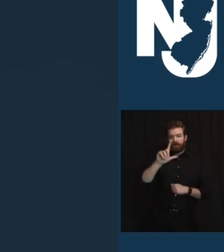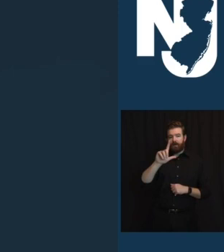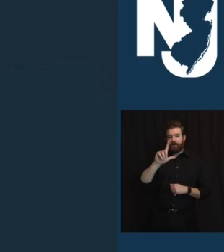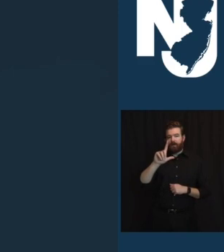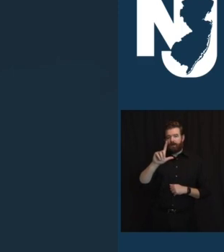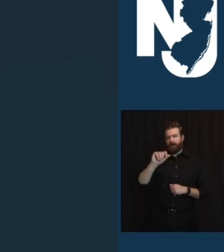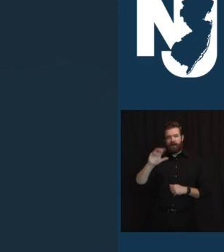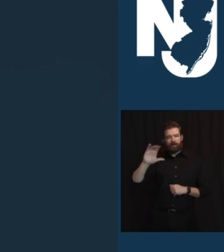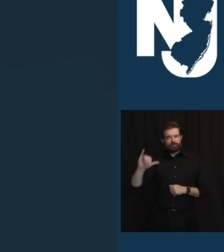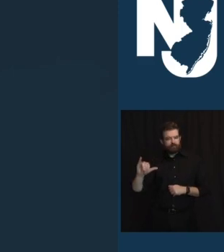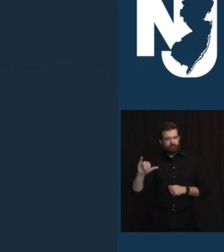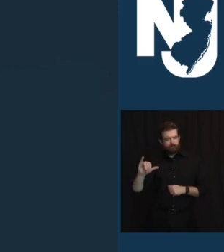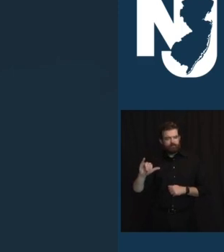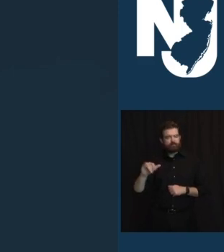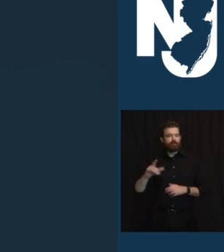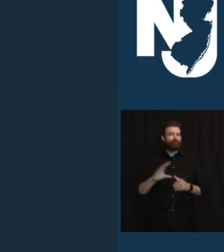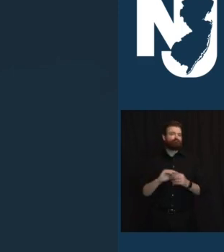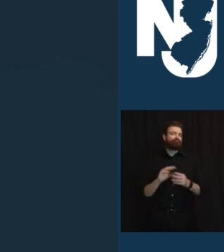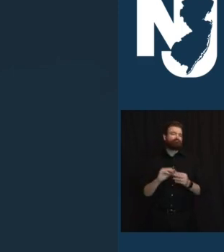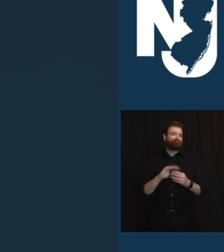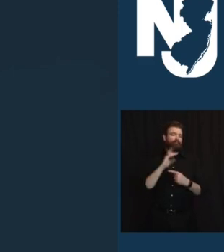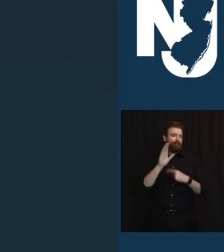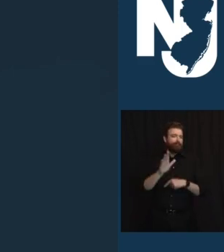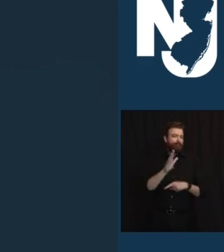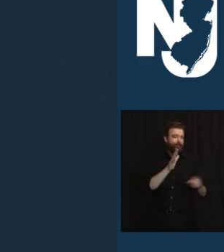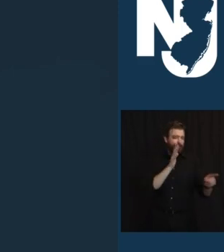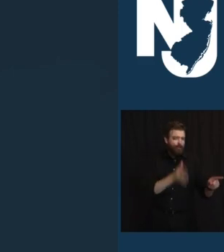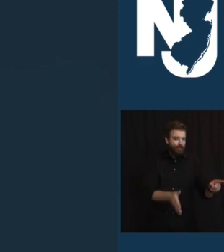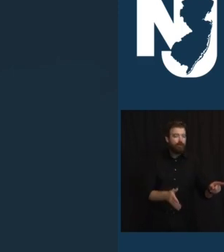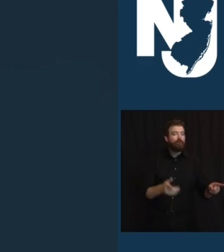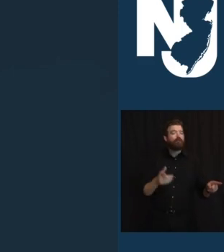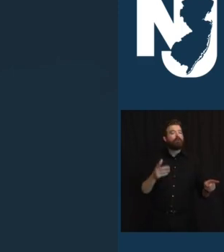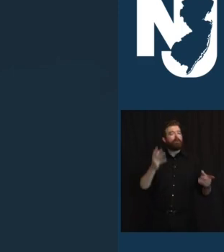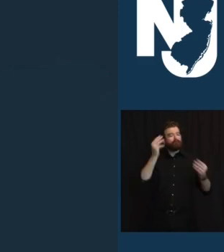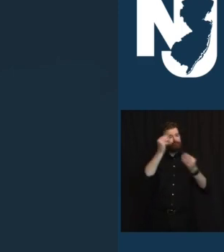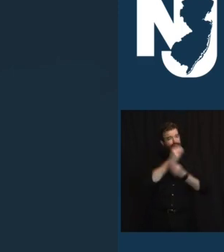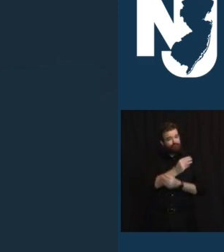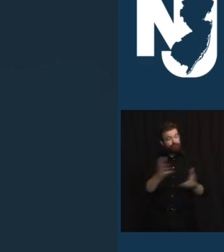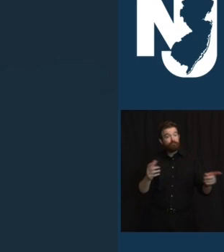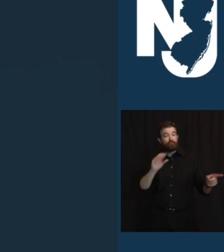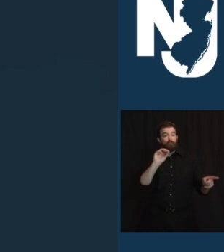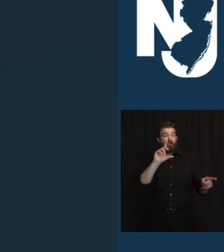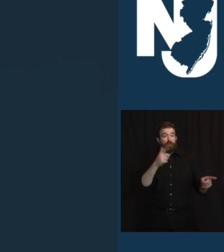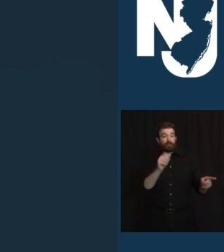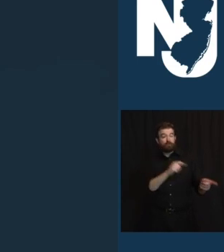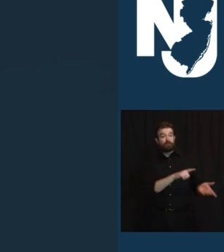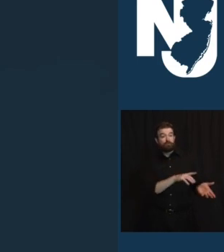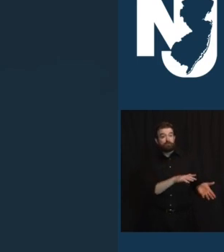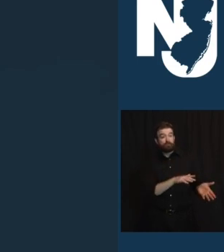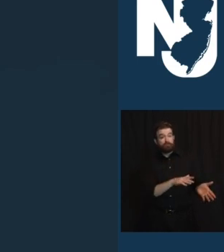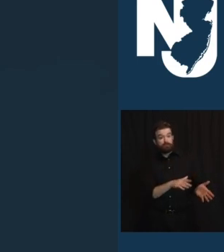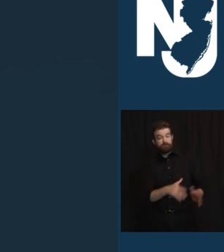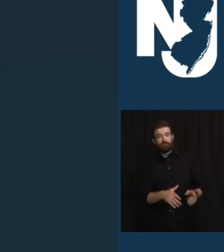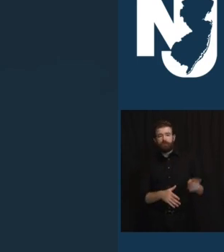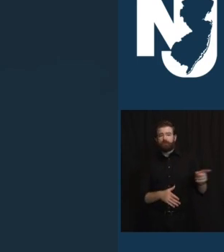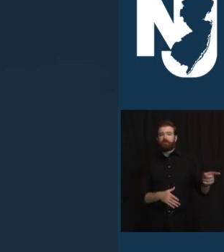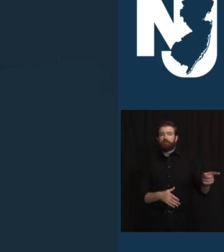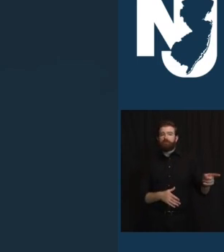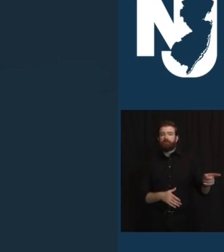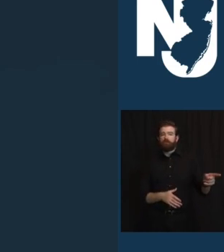one particular reminder she wanted me to make sure everyone knew, that Olga, at the time of her death, was on her way toward